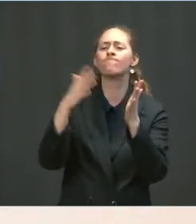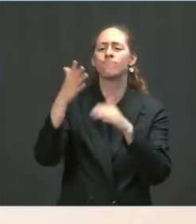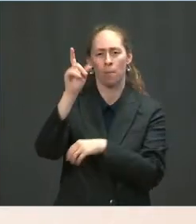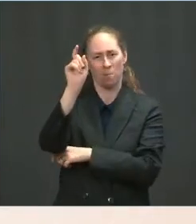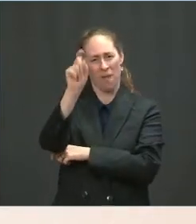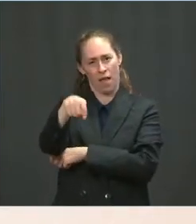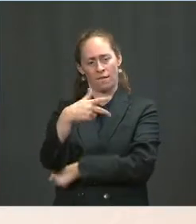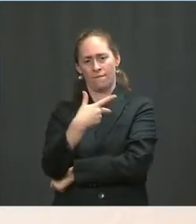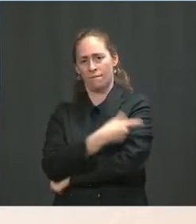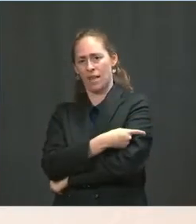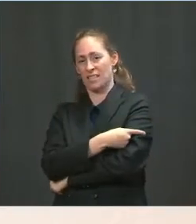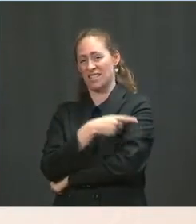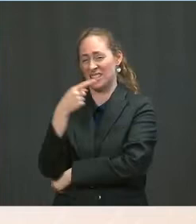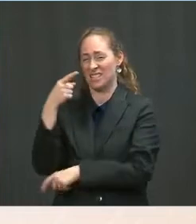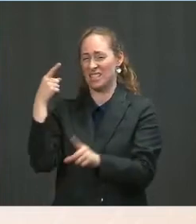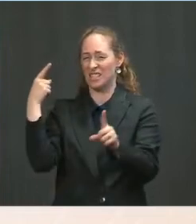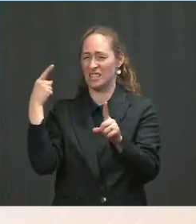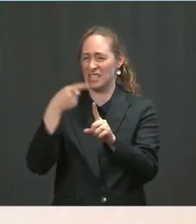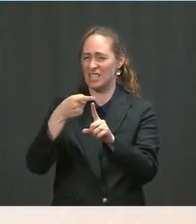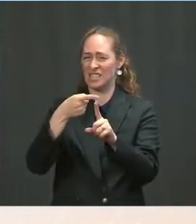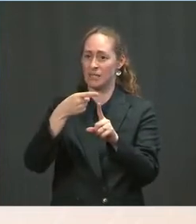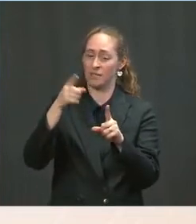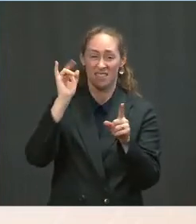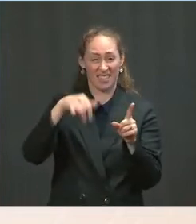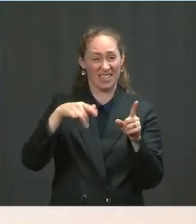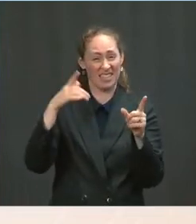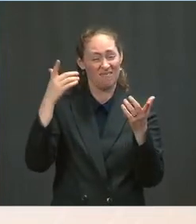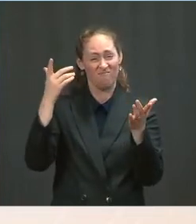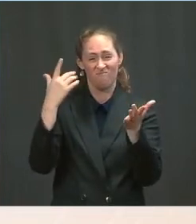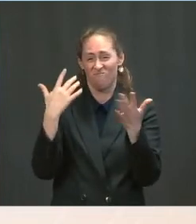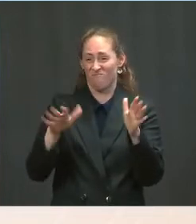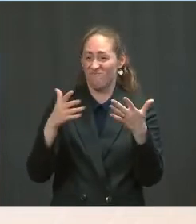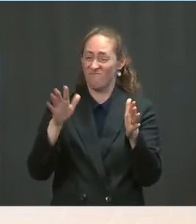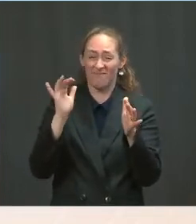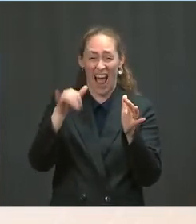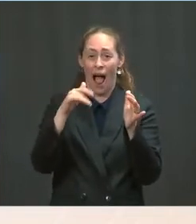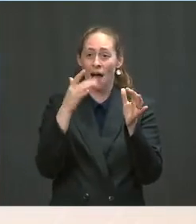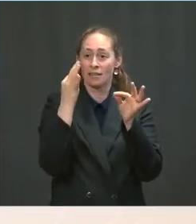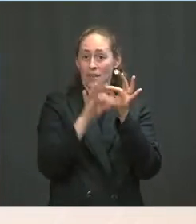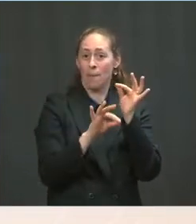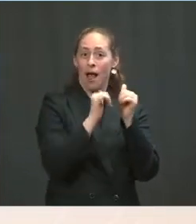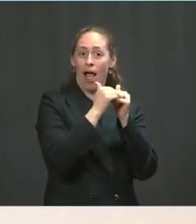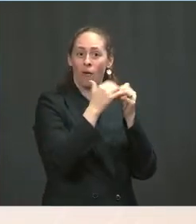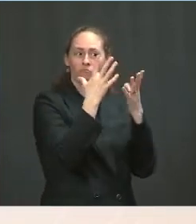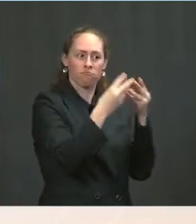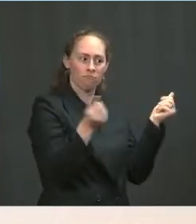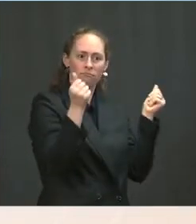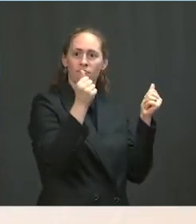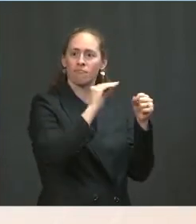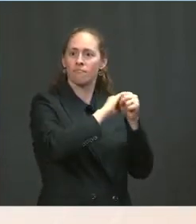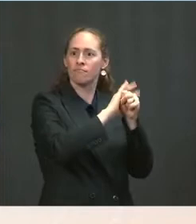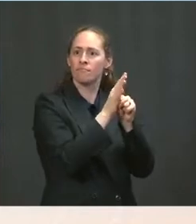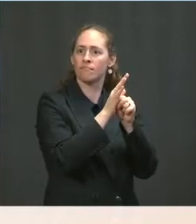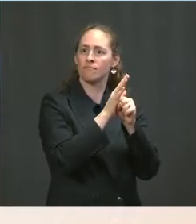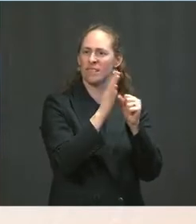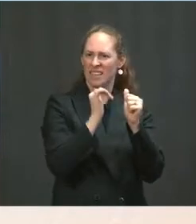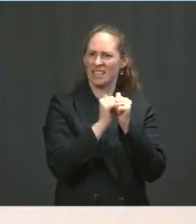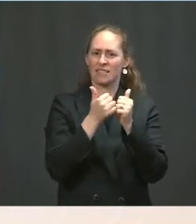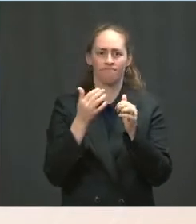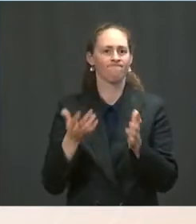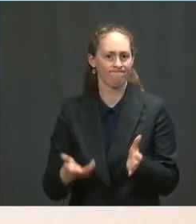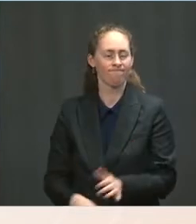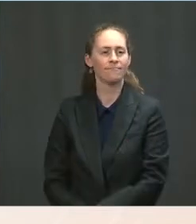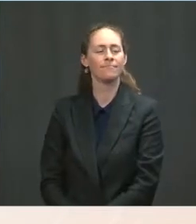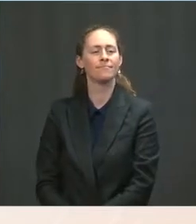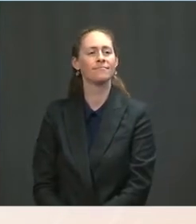is that people need to get vaccinated. That is how we fight the Delta variant. That is how we fight COVID. And then last one, the president